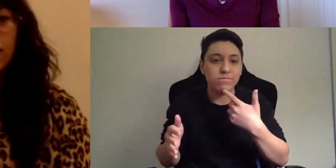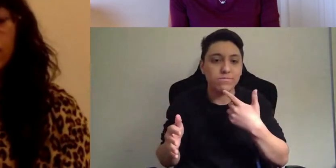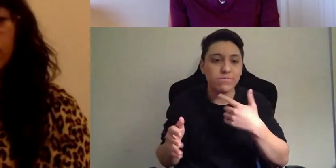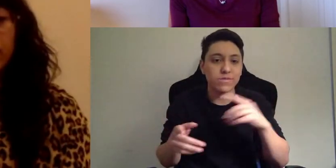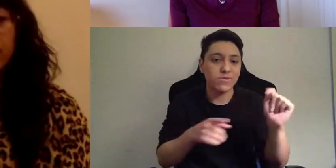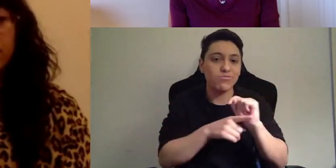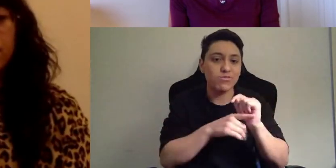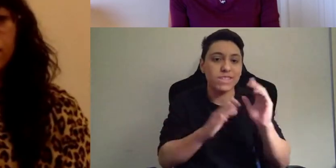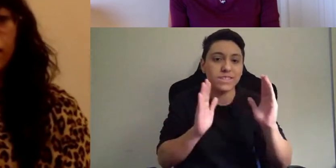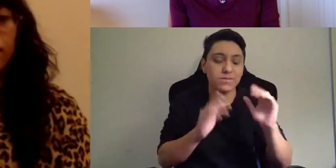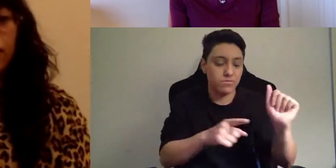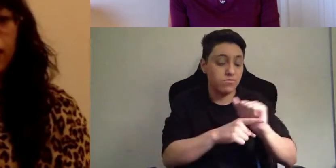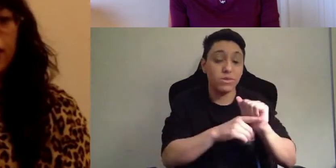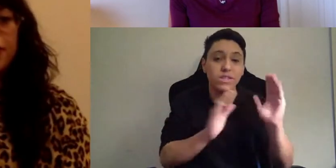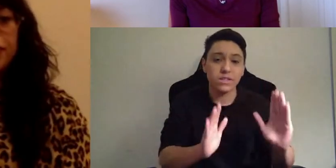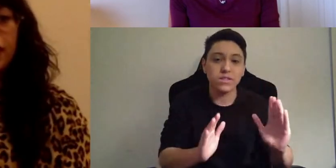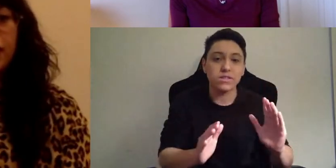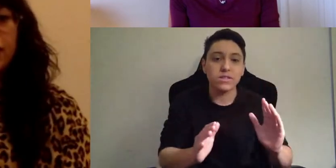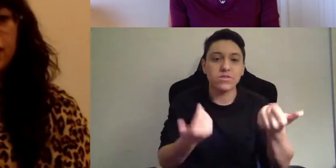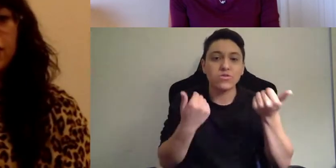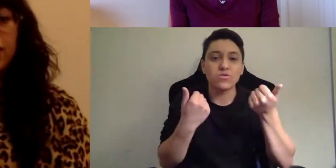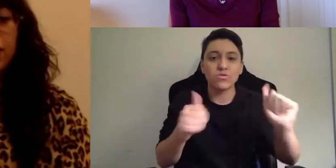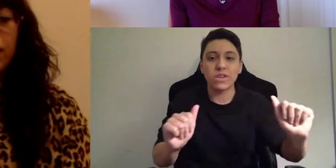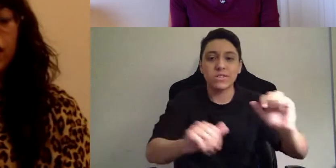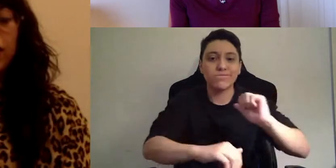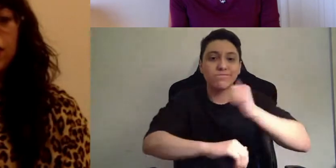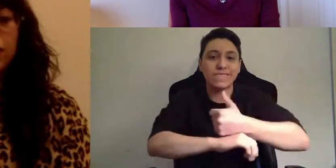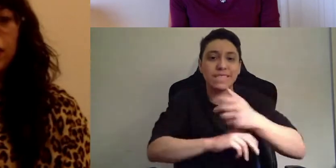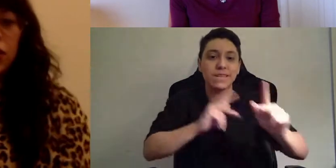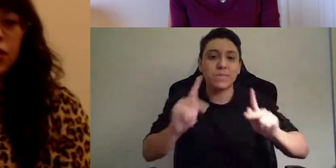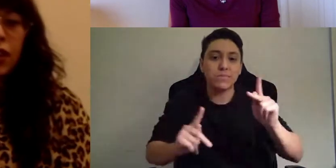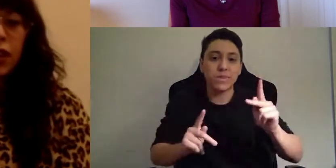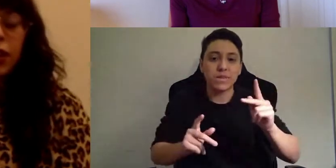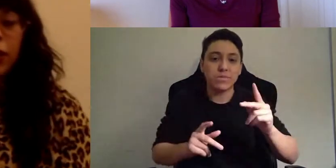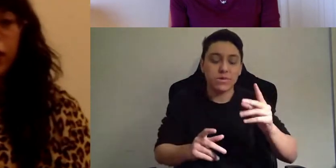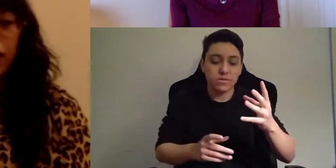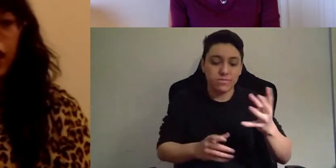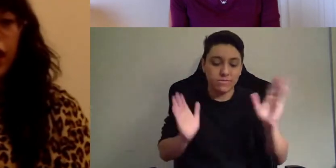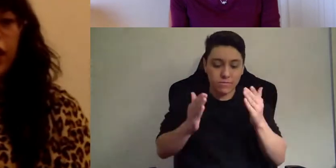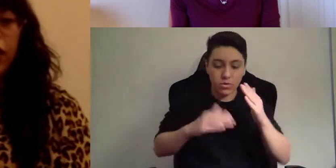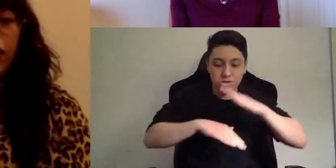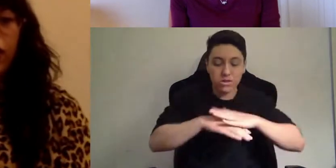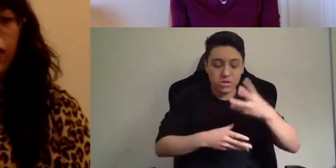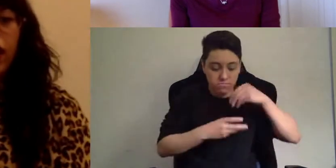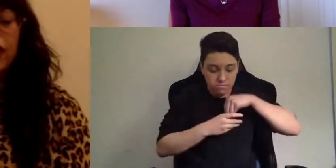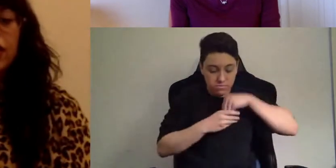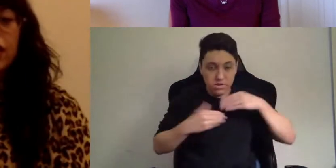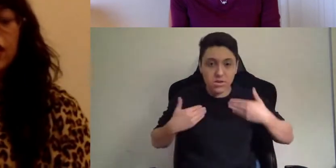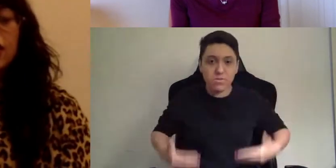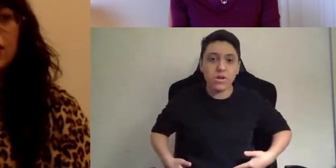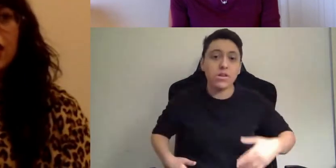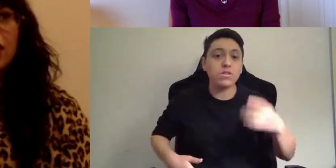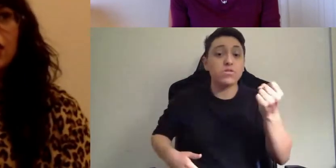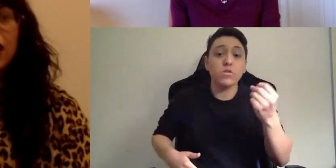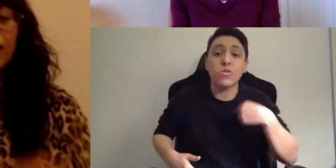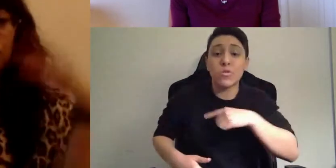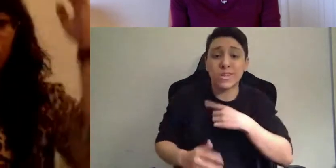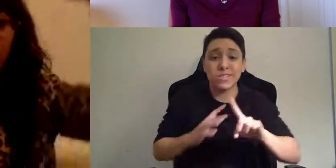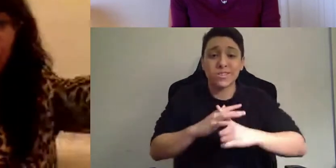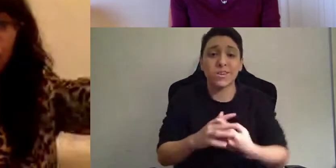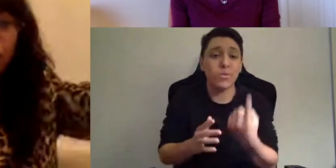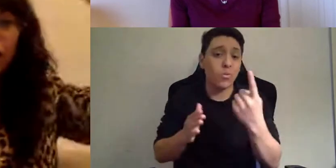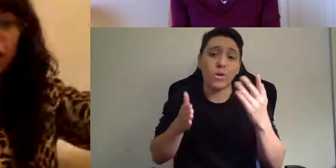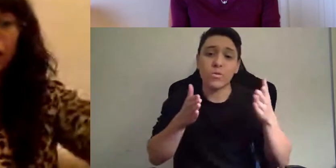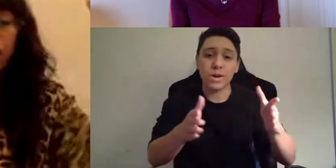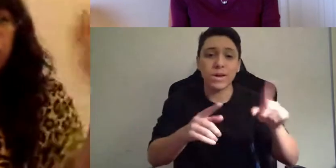to orient people into their bodies. So we just did it in one way, you know, and sometimes like if